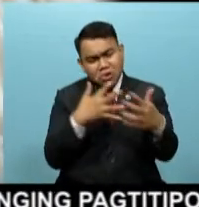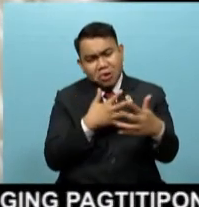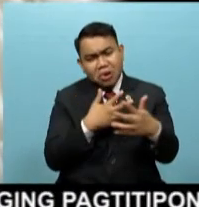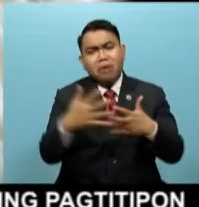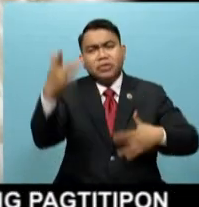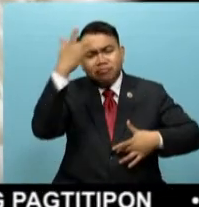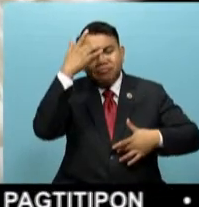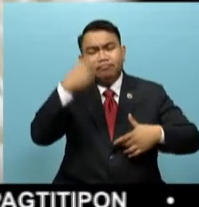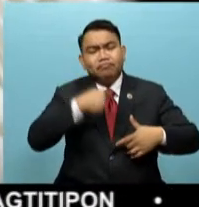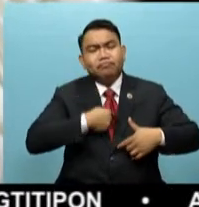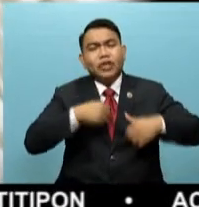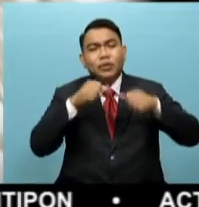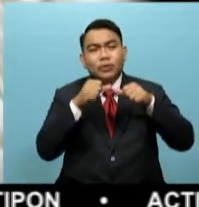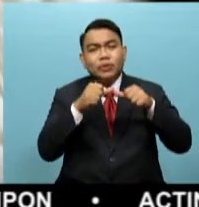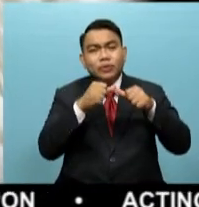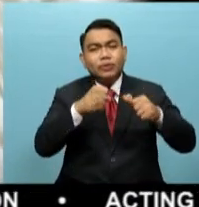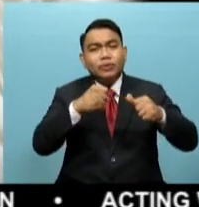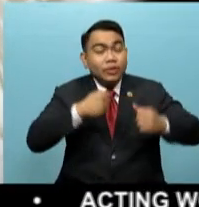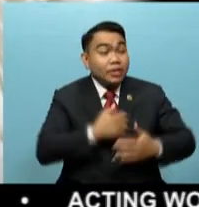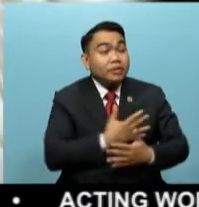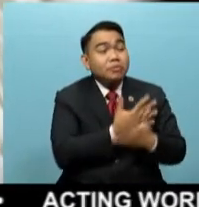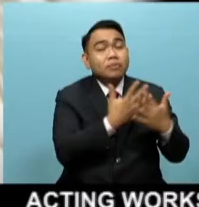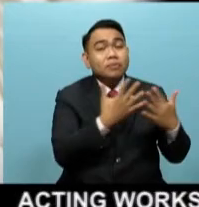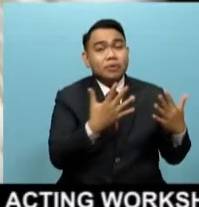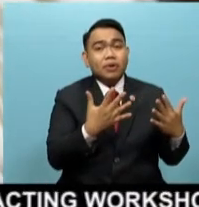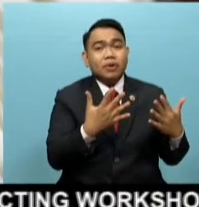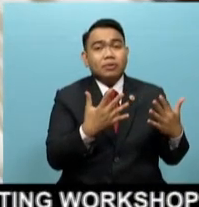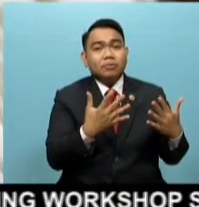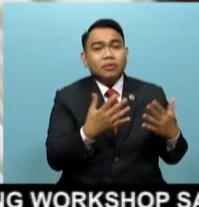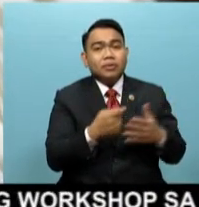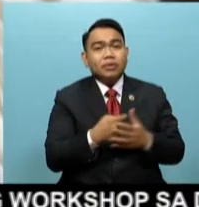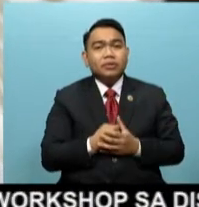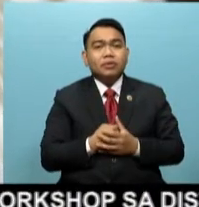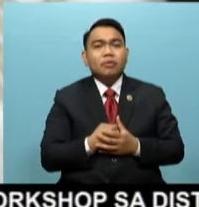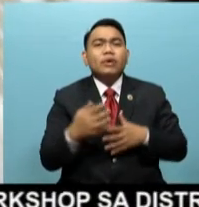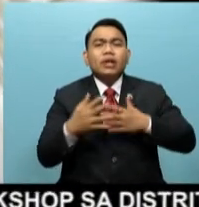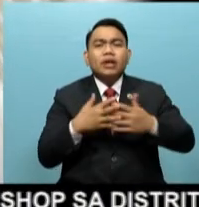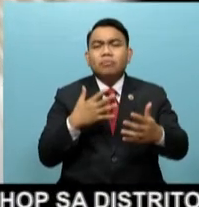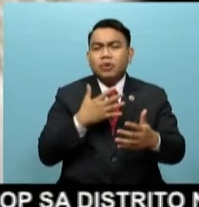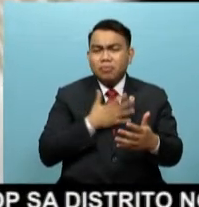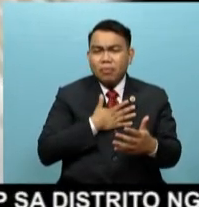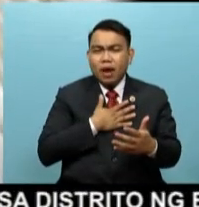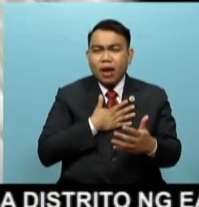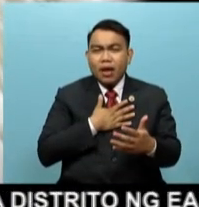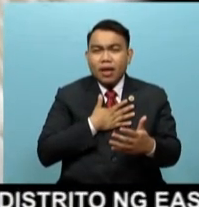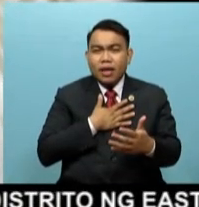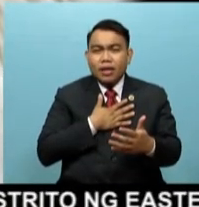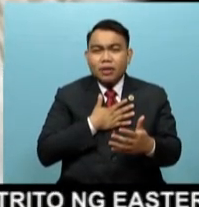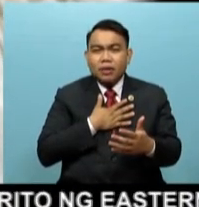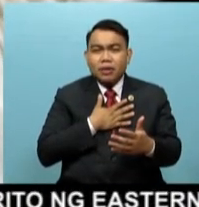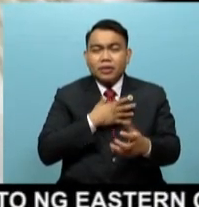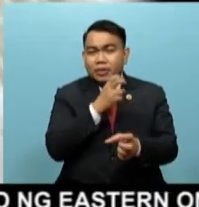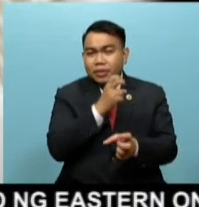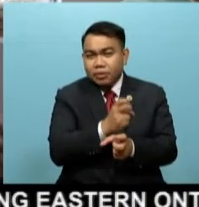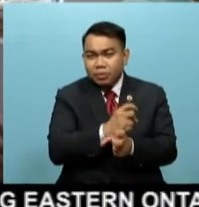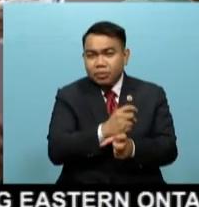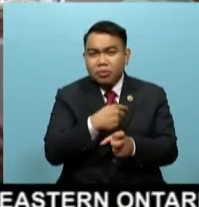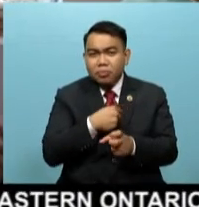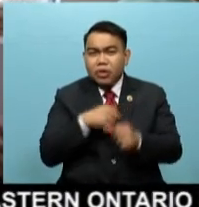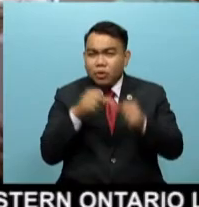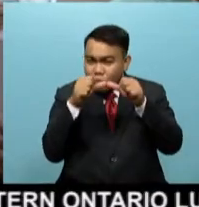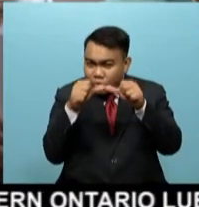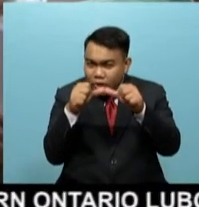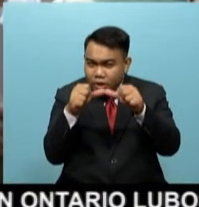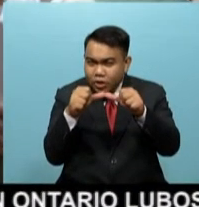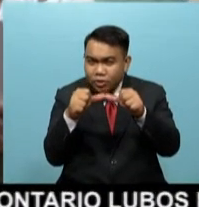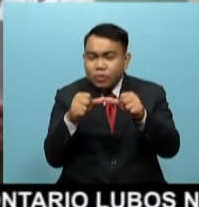I continue to inspire, that despite what I carry on my shoulders, I push beyond the pain, I